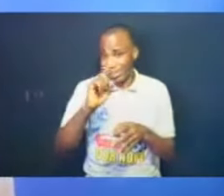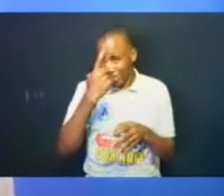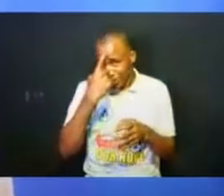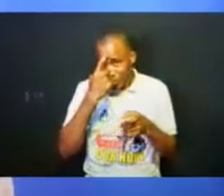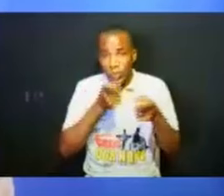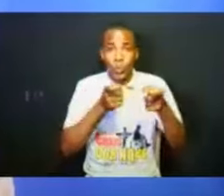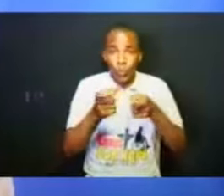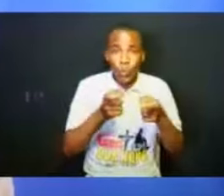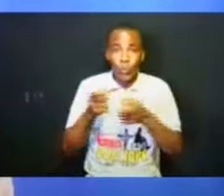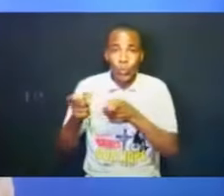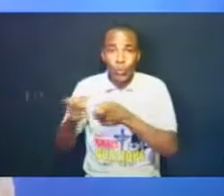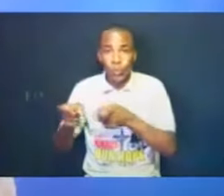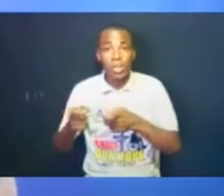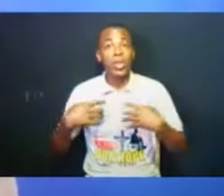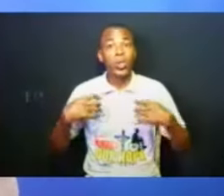ranks. How